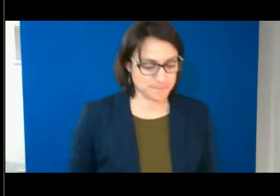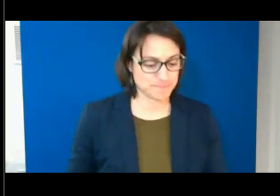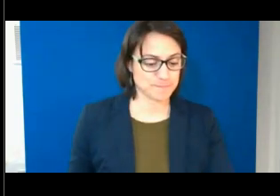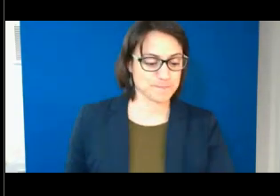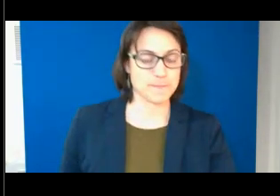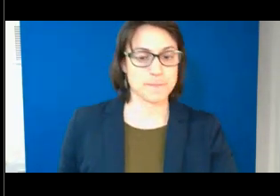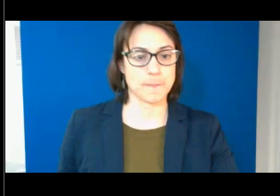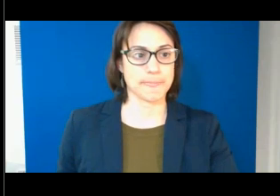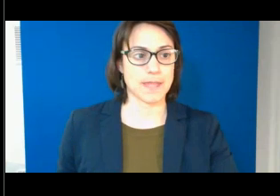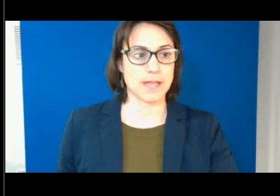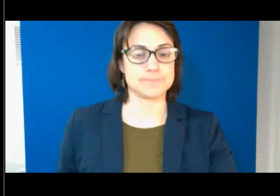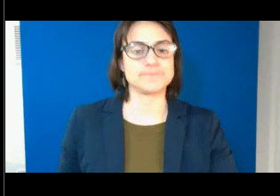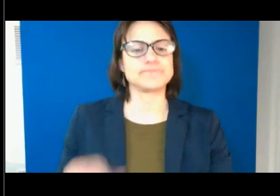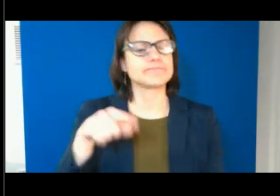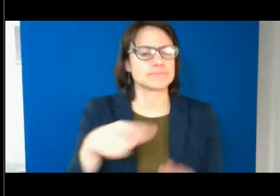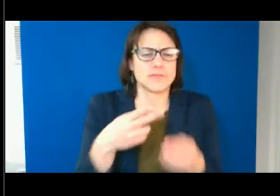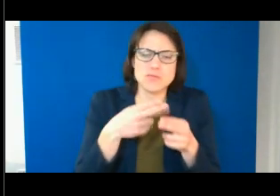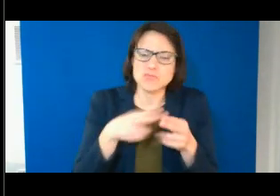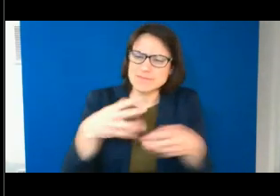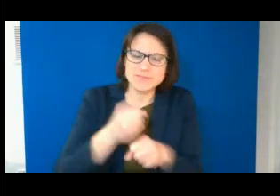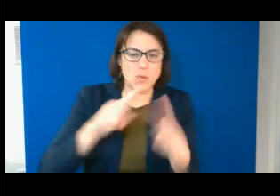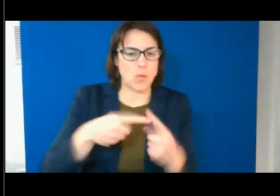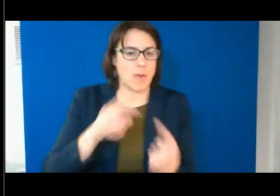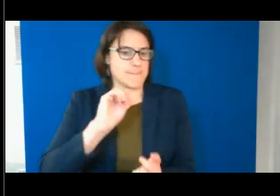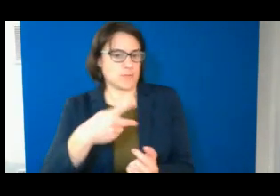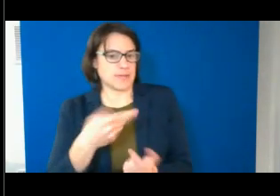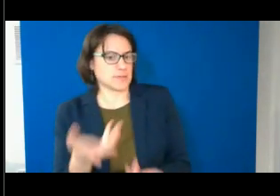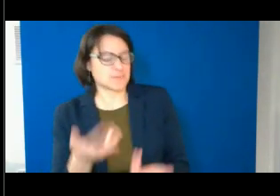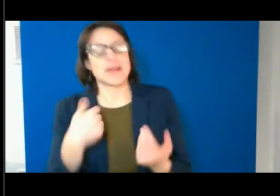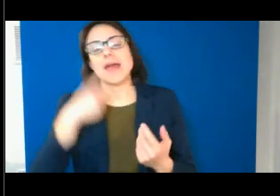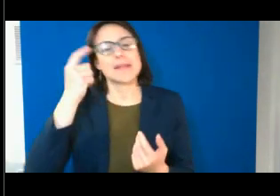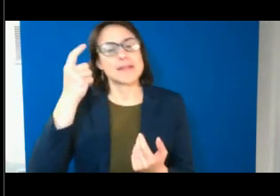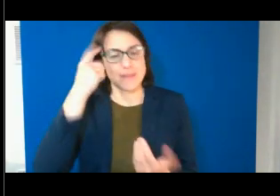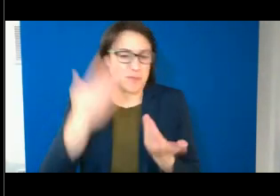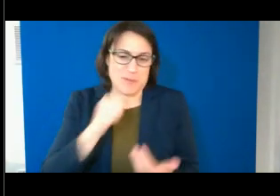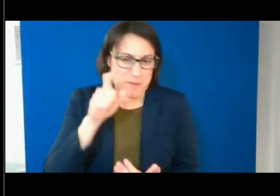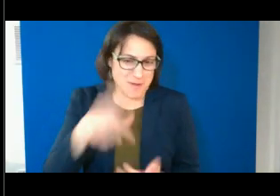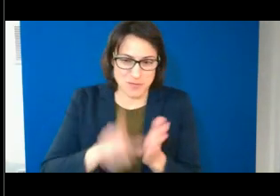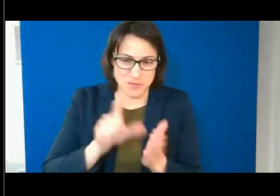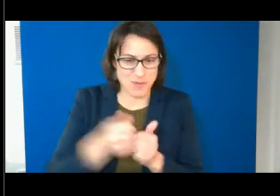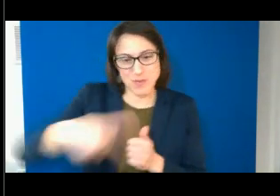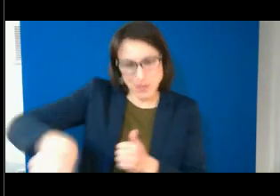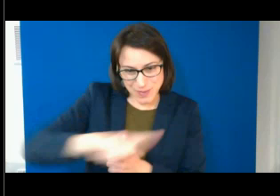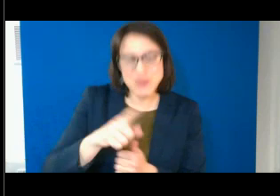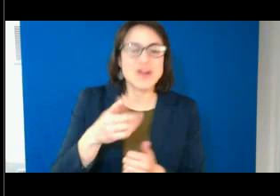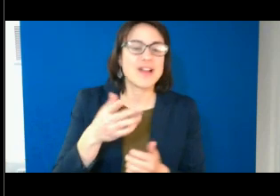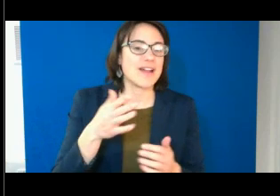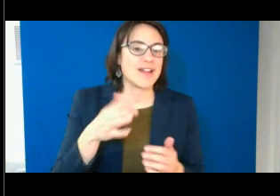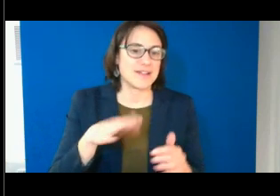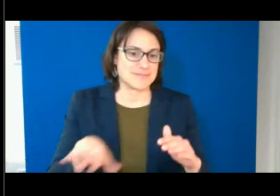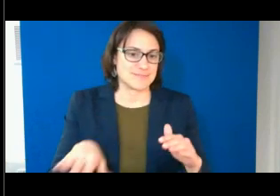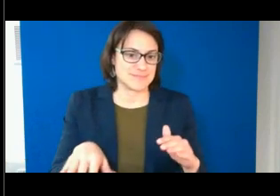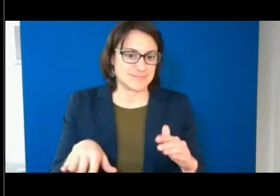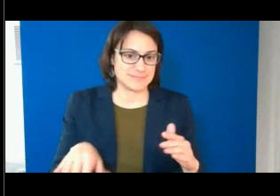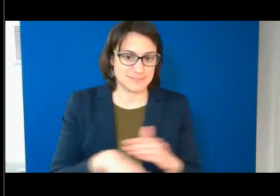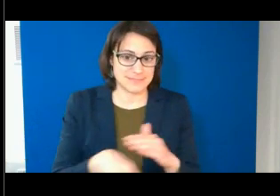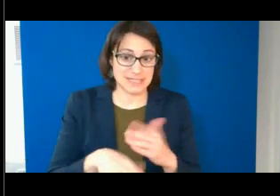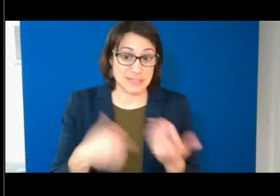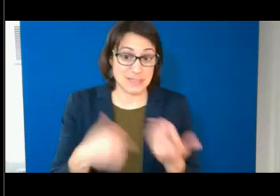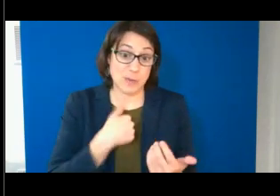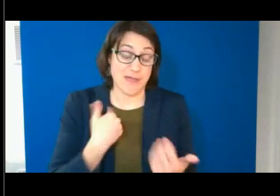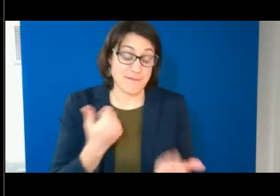this is a brief summary of what microplastics are. I don't really think I need to go through this with you guys, but essentially there's a lot of them, and that's a big problem. So